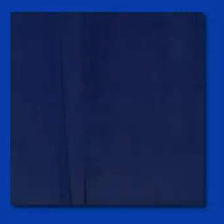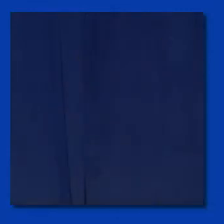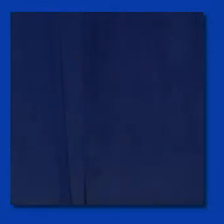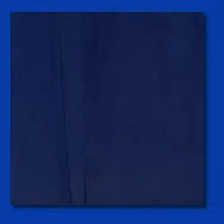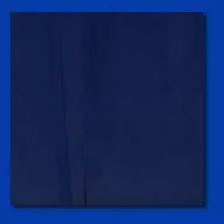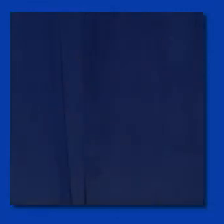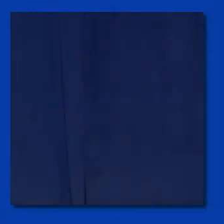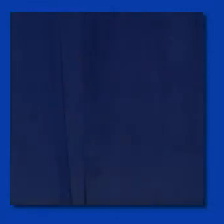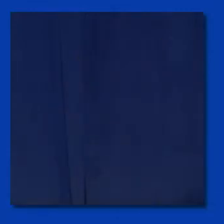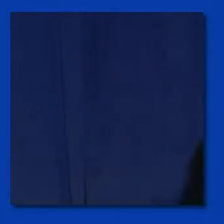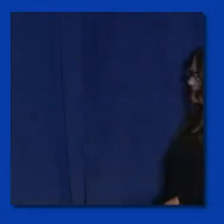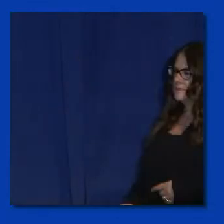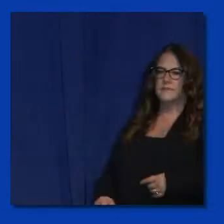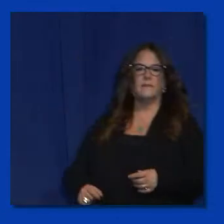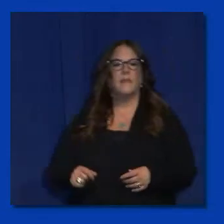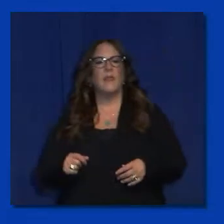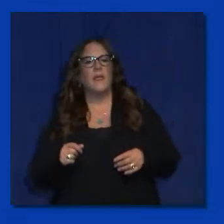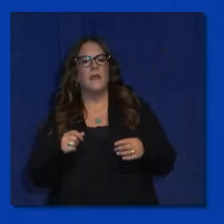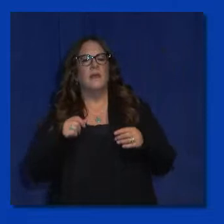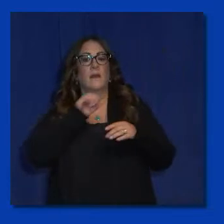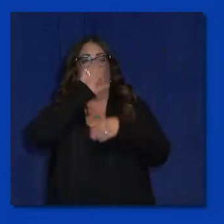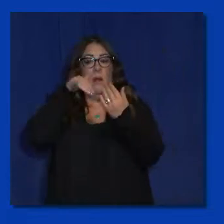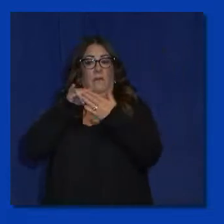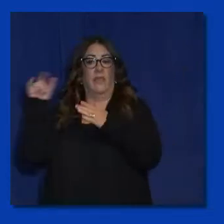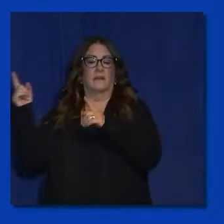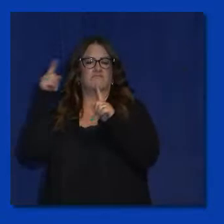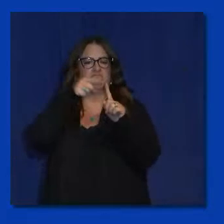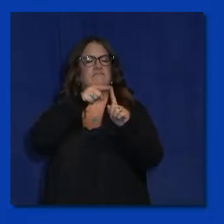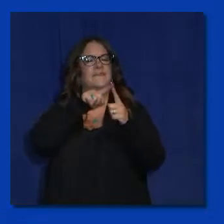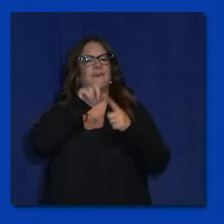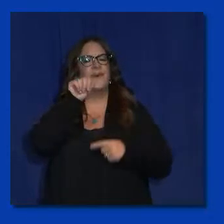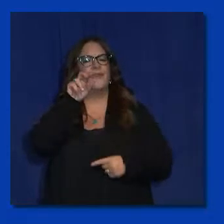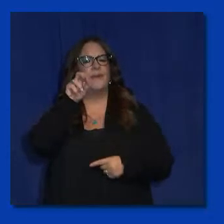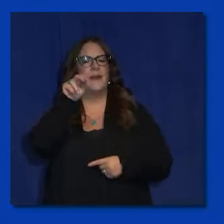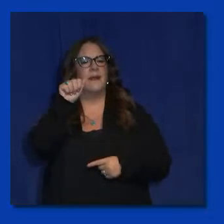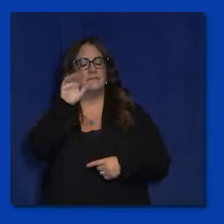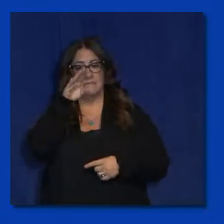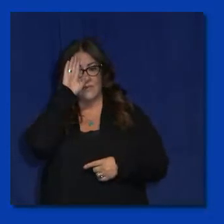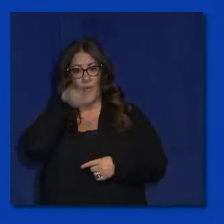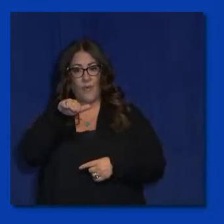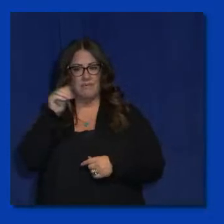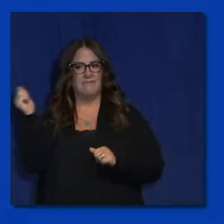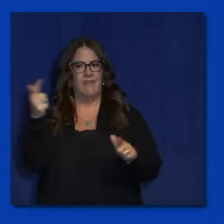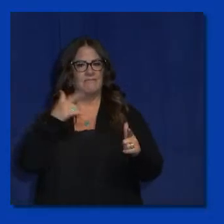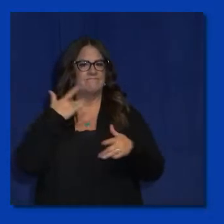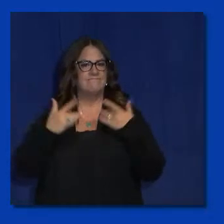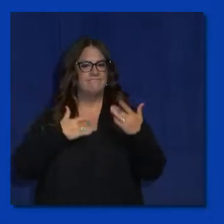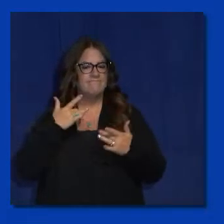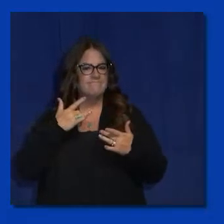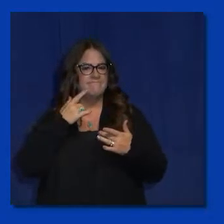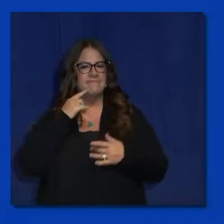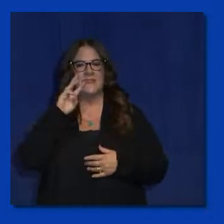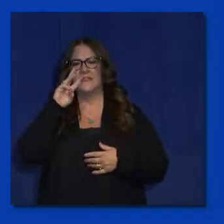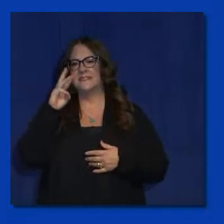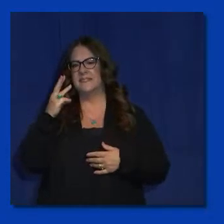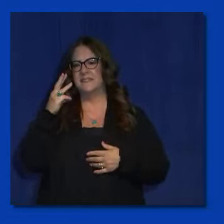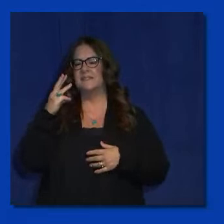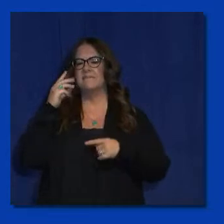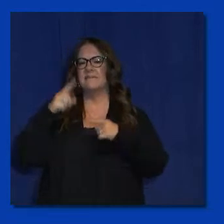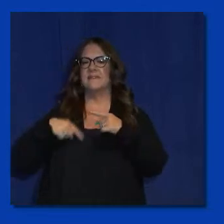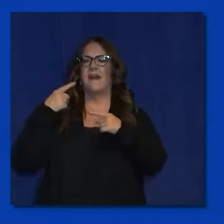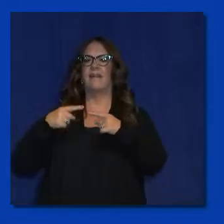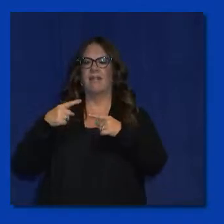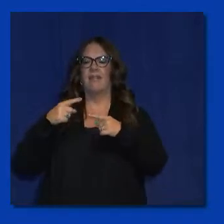goal, that RENA goal that everybody's so excited about, the sixth cycle RENA